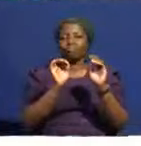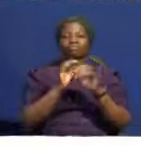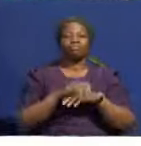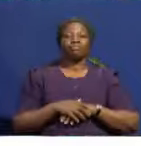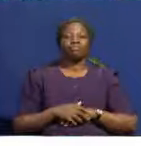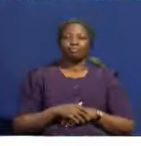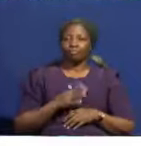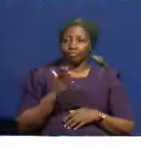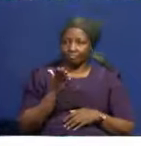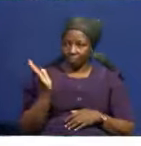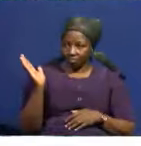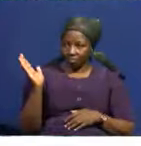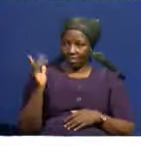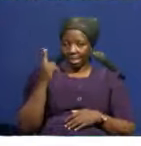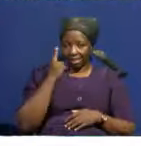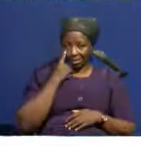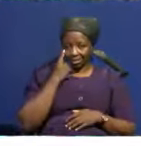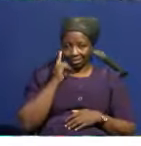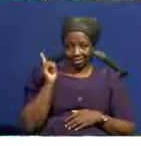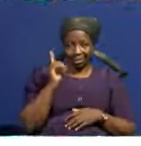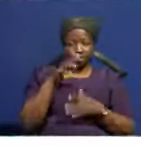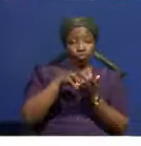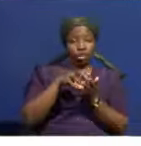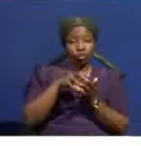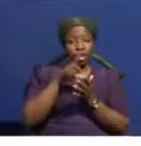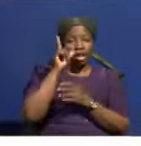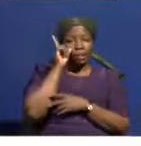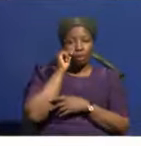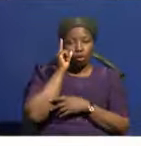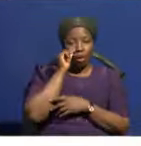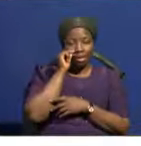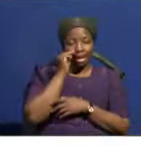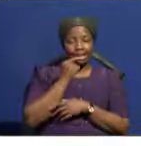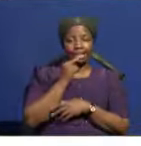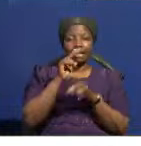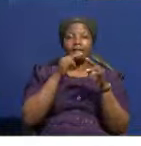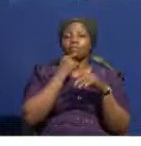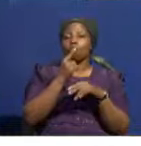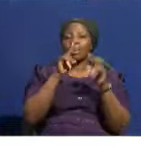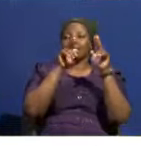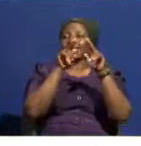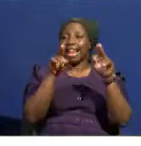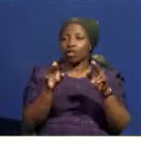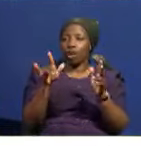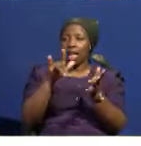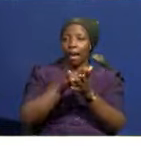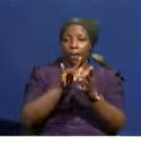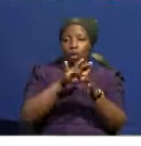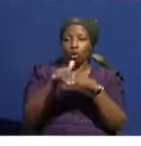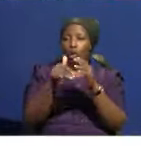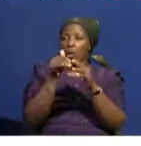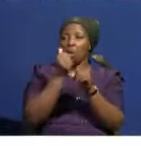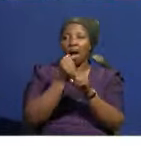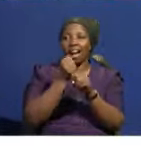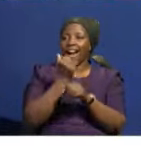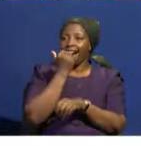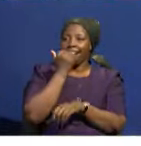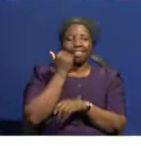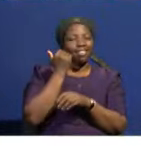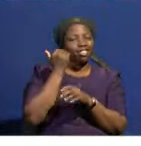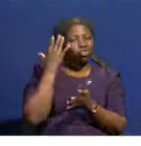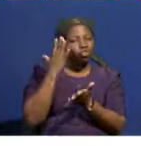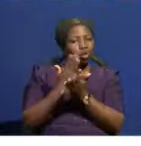This was the situation at the Moi International Airport in Mombasa. Operations at the airport were all crippled as KAA staffs downed their